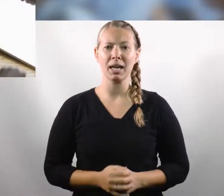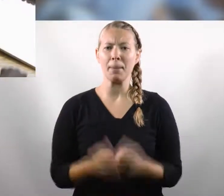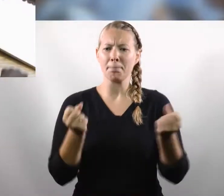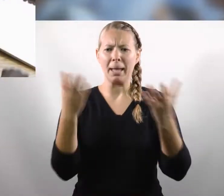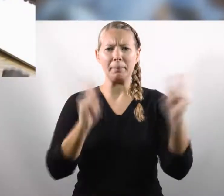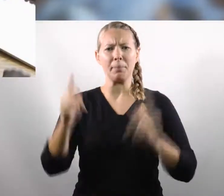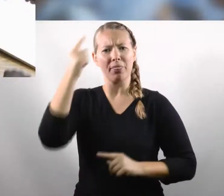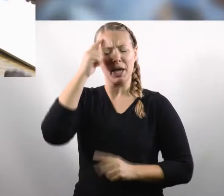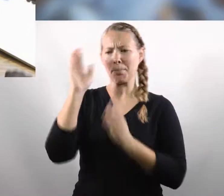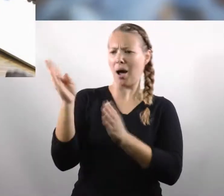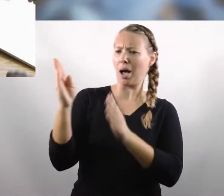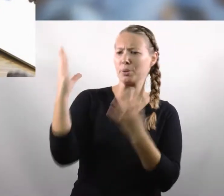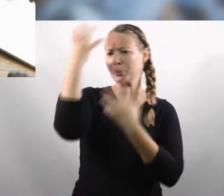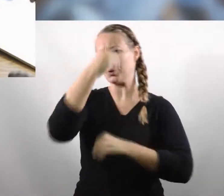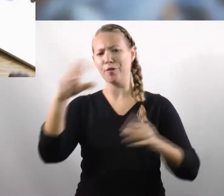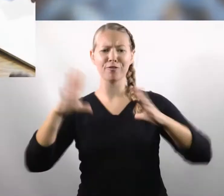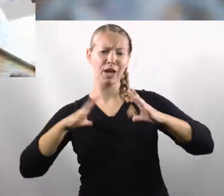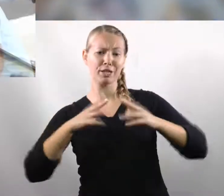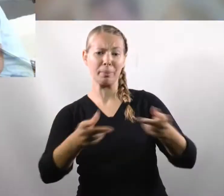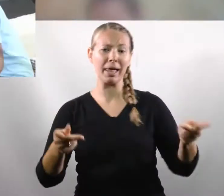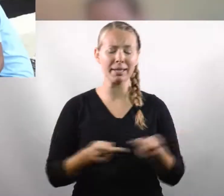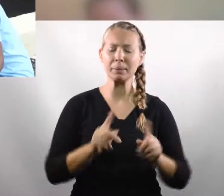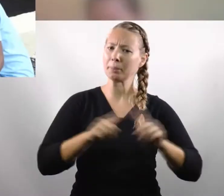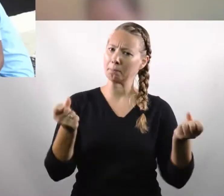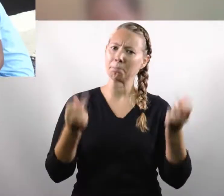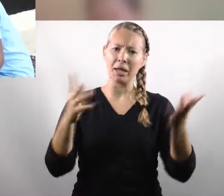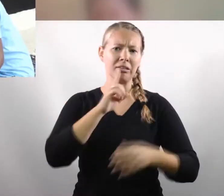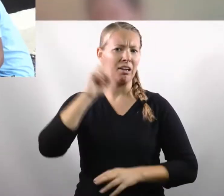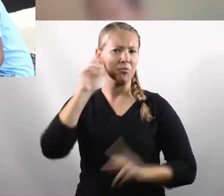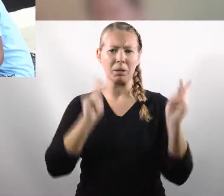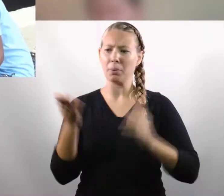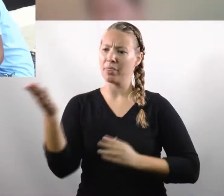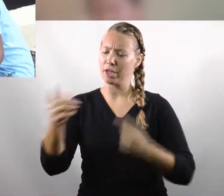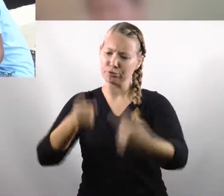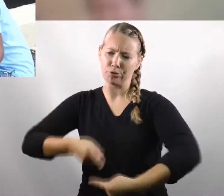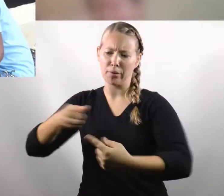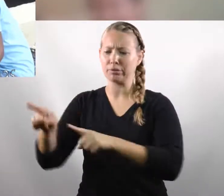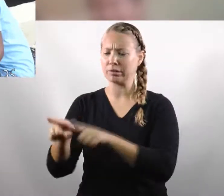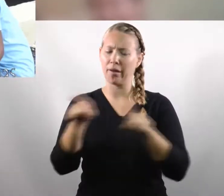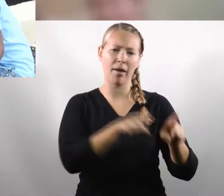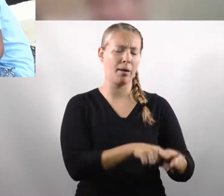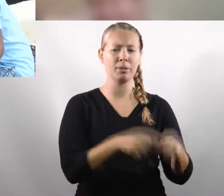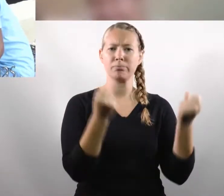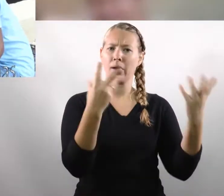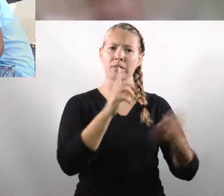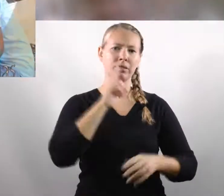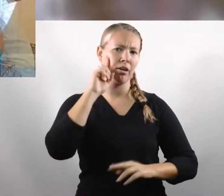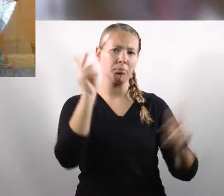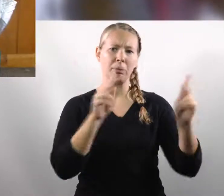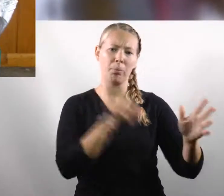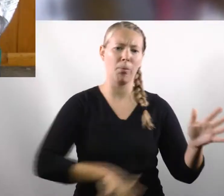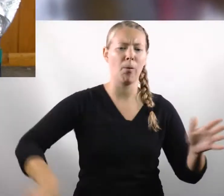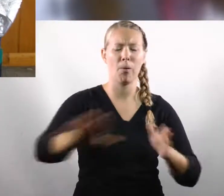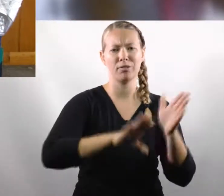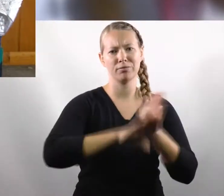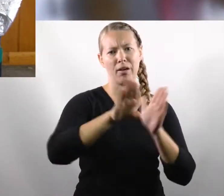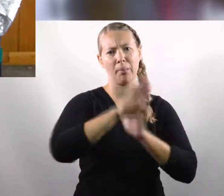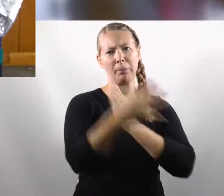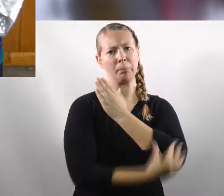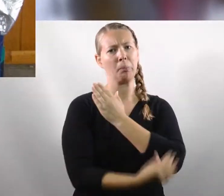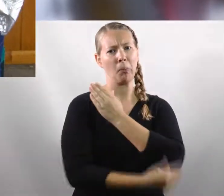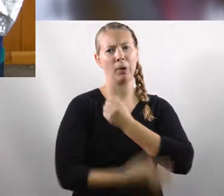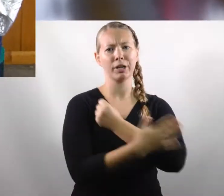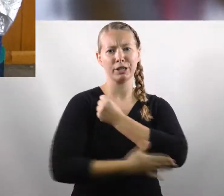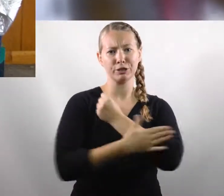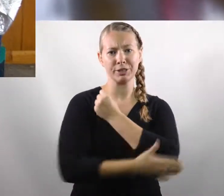of the Bahamian deaf have similar struggles to those experienced by deaf in developing countries. There are 3 ways you can